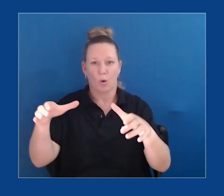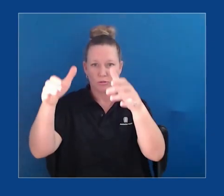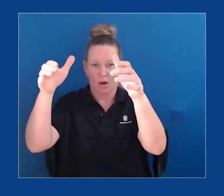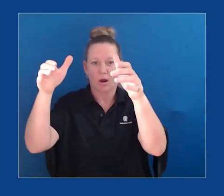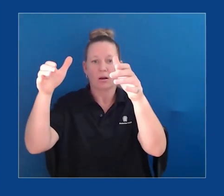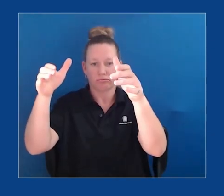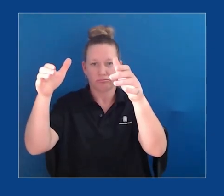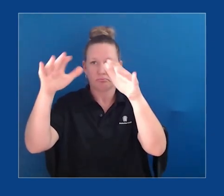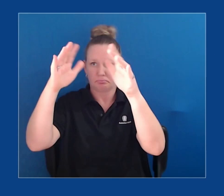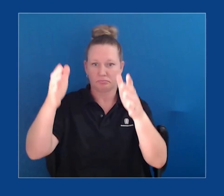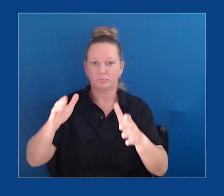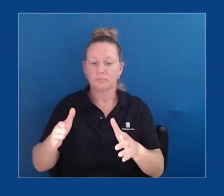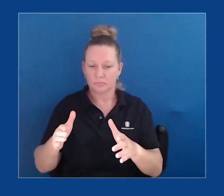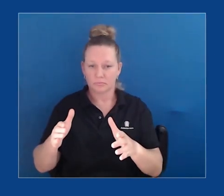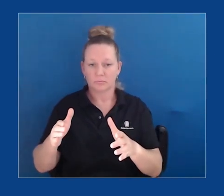and also